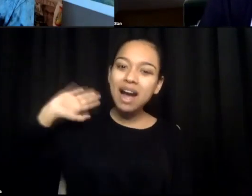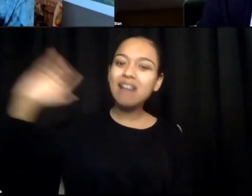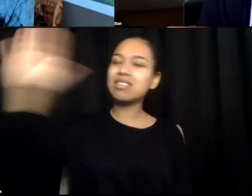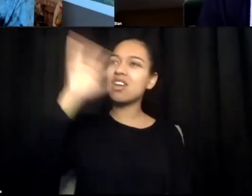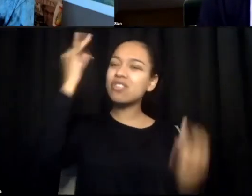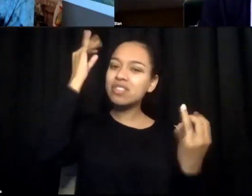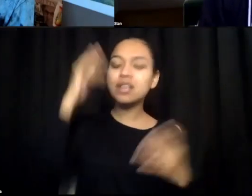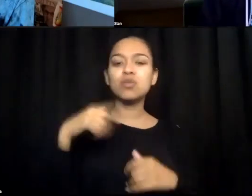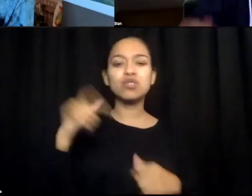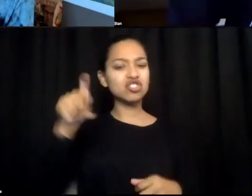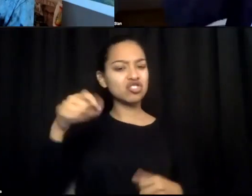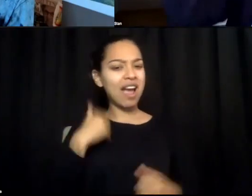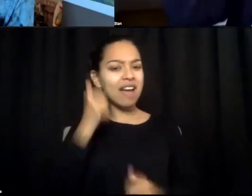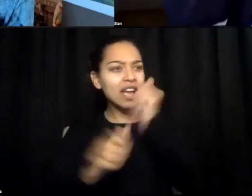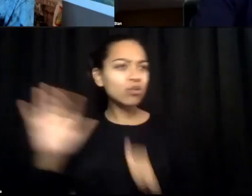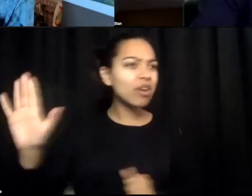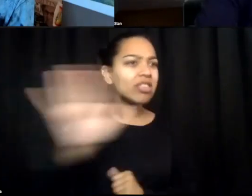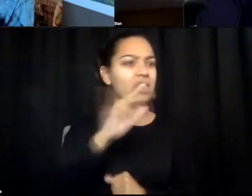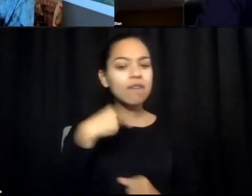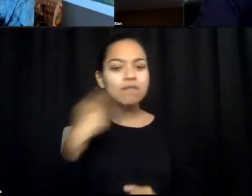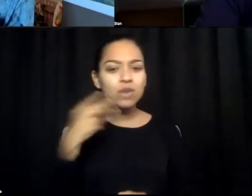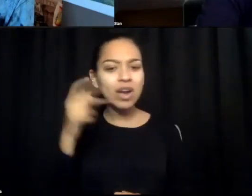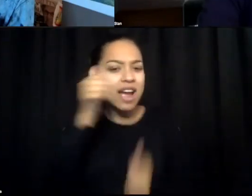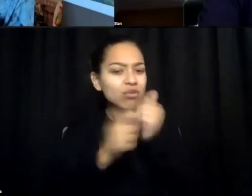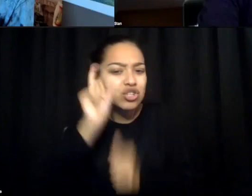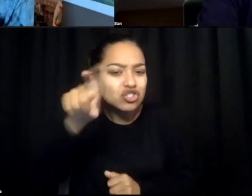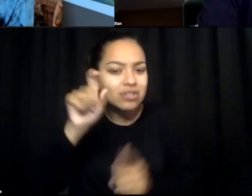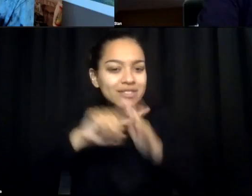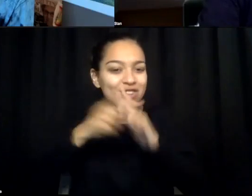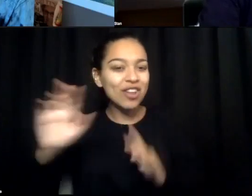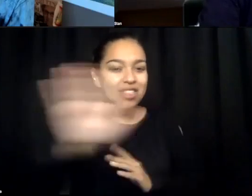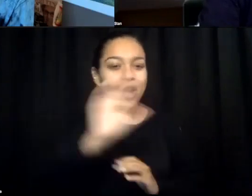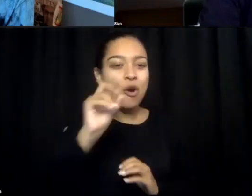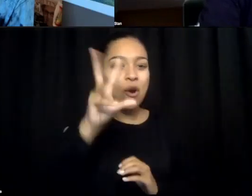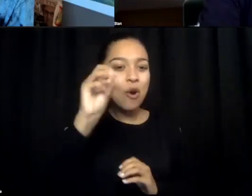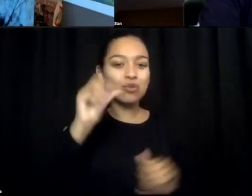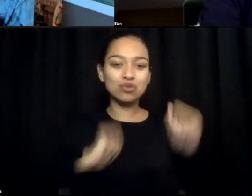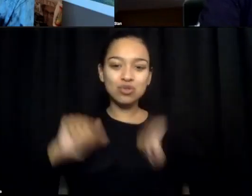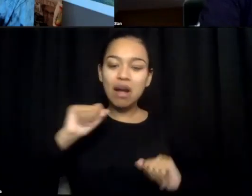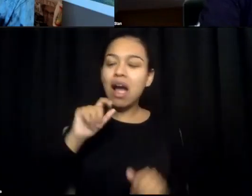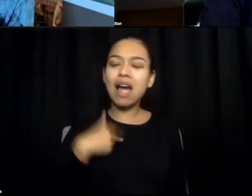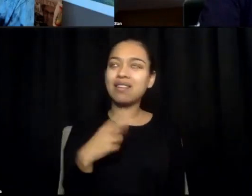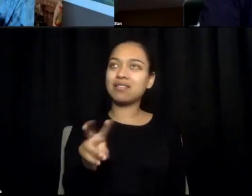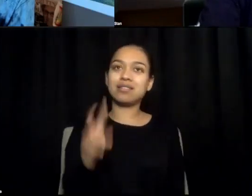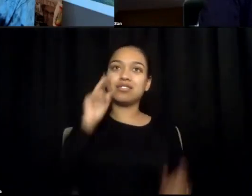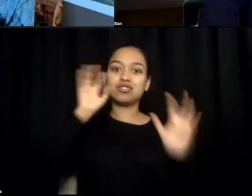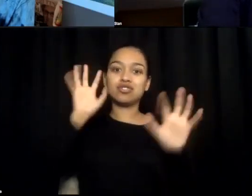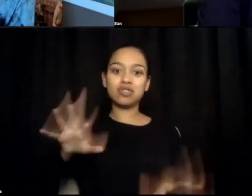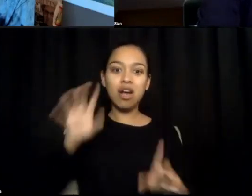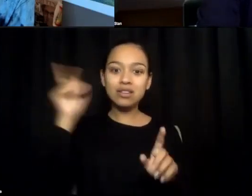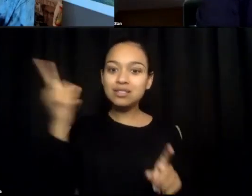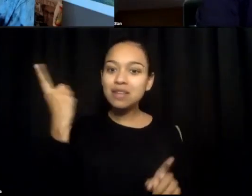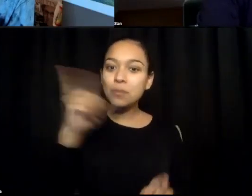Everybody, everyone deserves, should be the star of their own show. So I just couldn't believe people were saying this out loud to me, like with